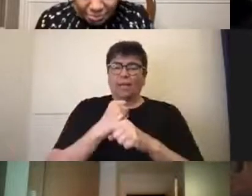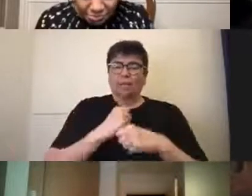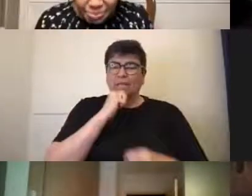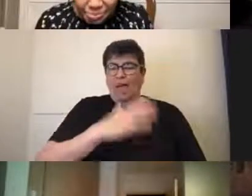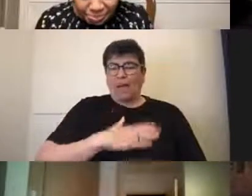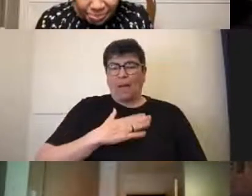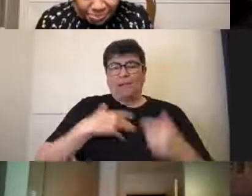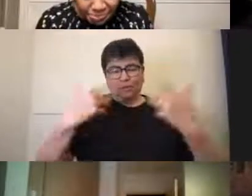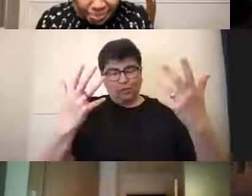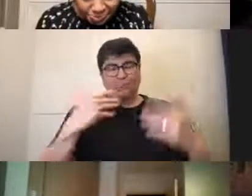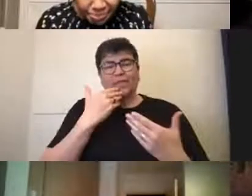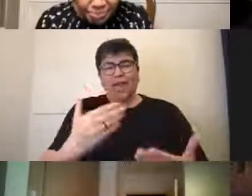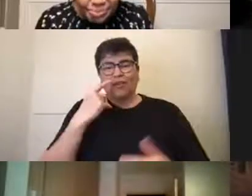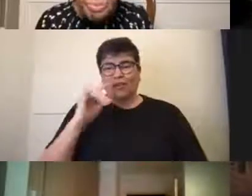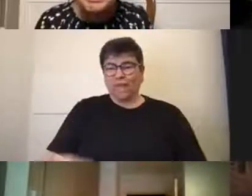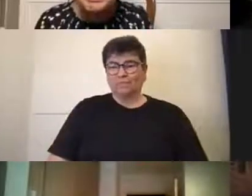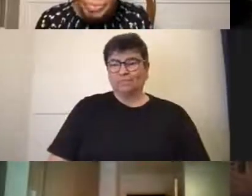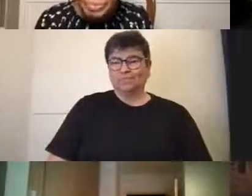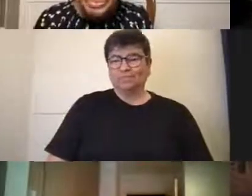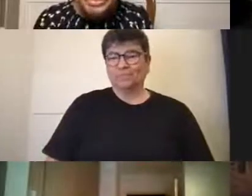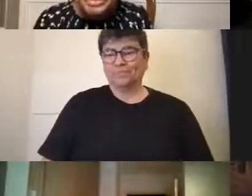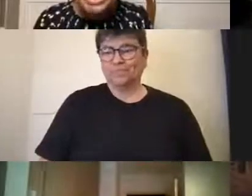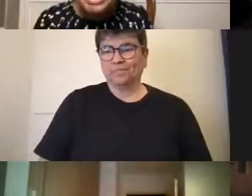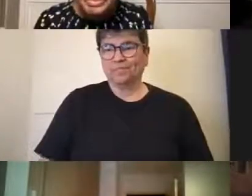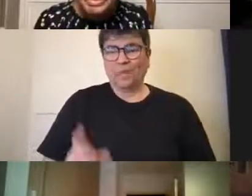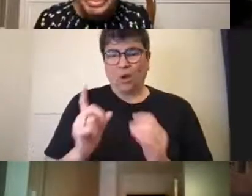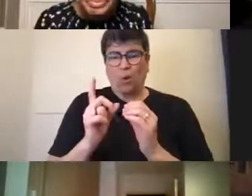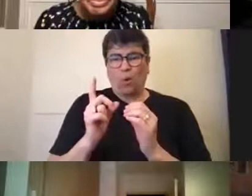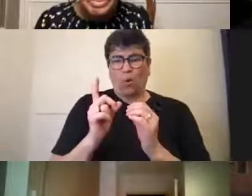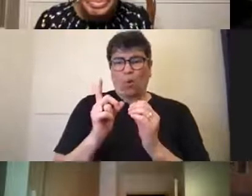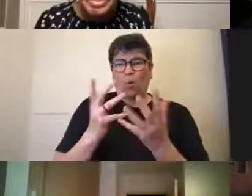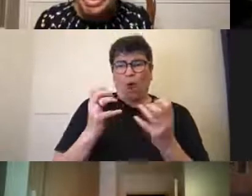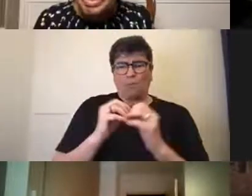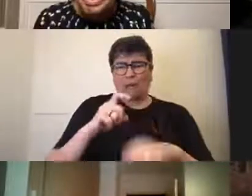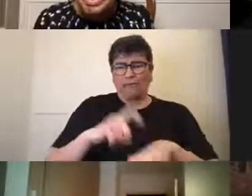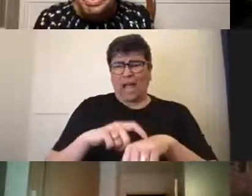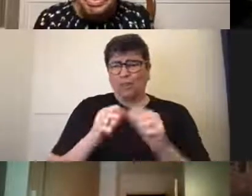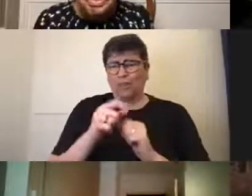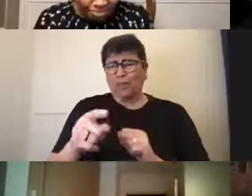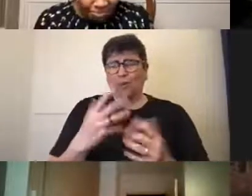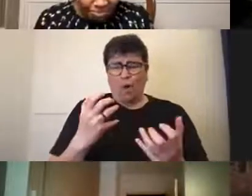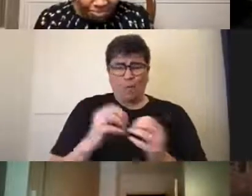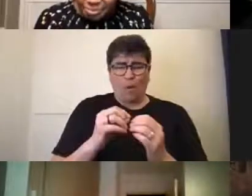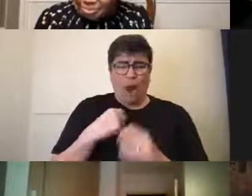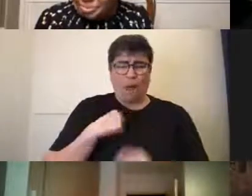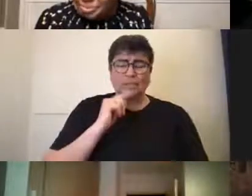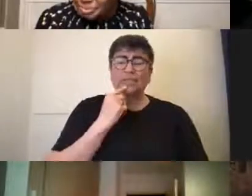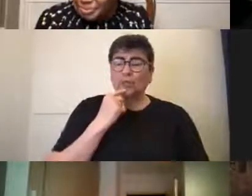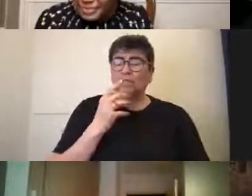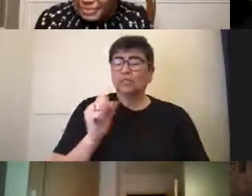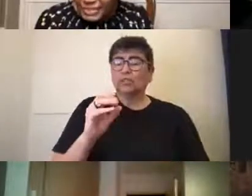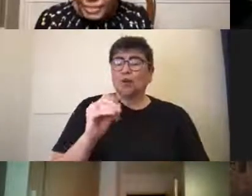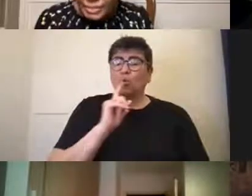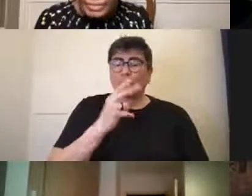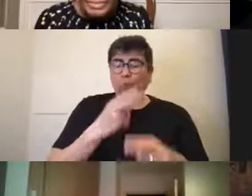happy. So thank you for that. Thank you. I think we want more time with you, Kiese. I'm serious. So real quick,